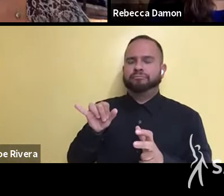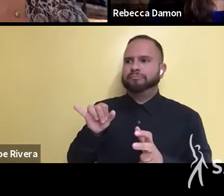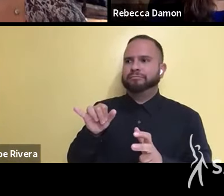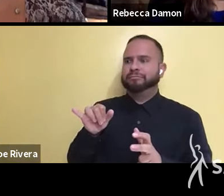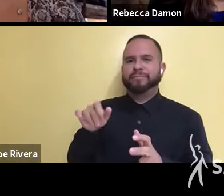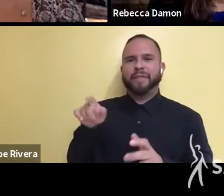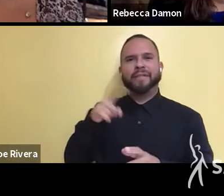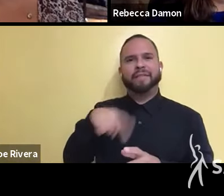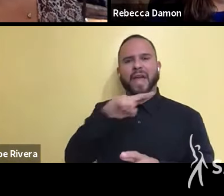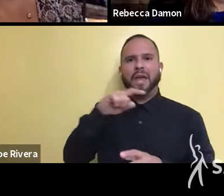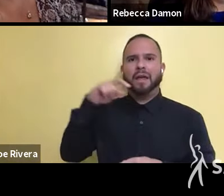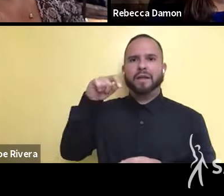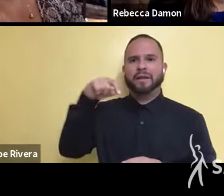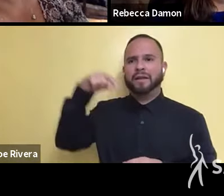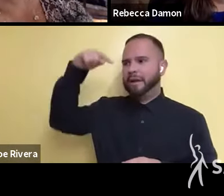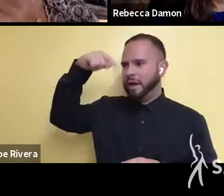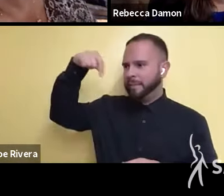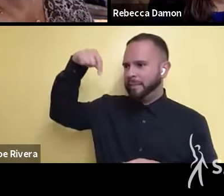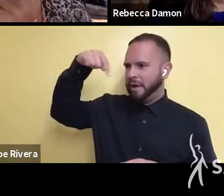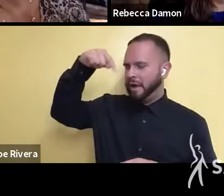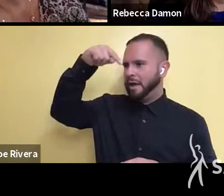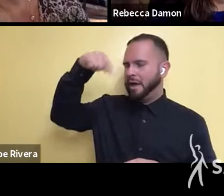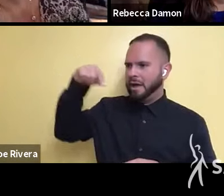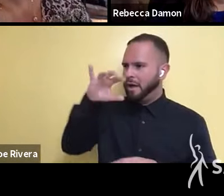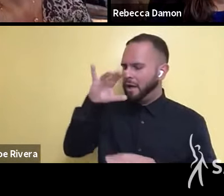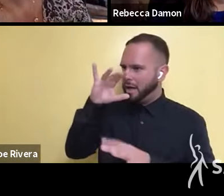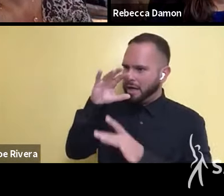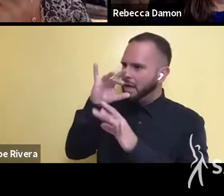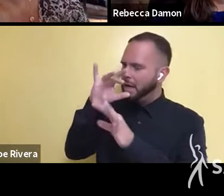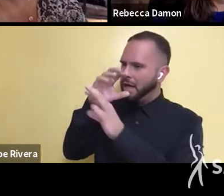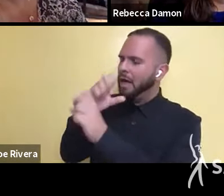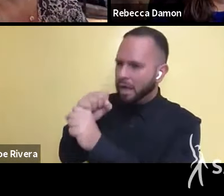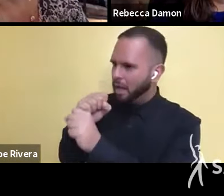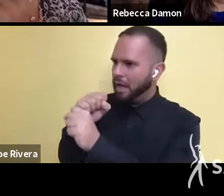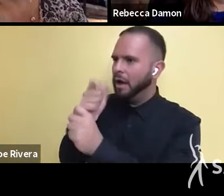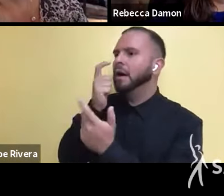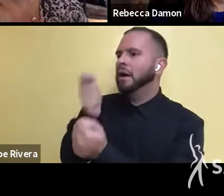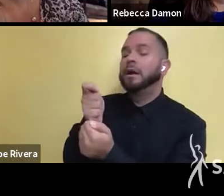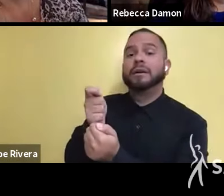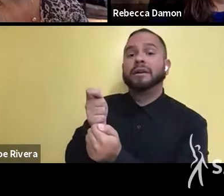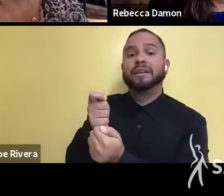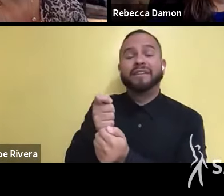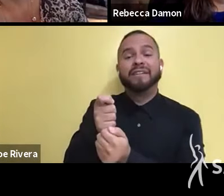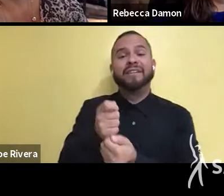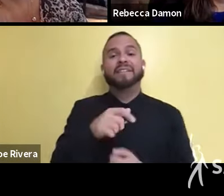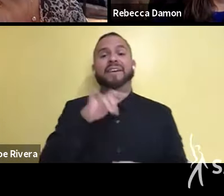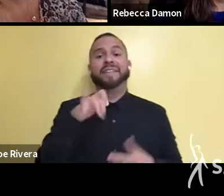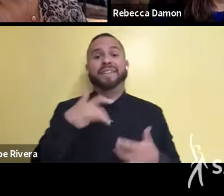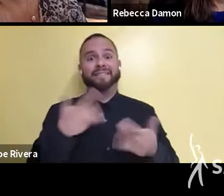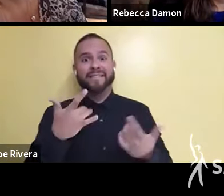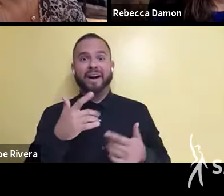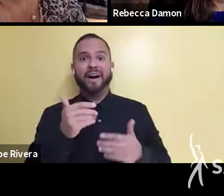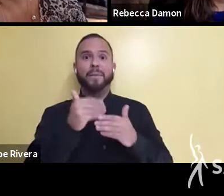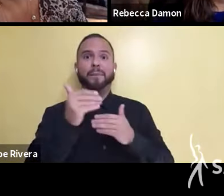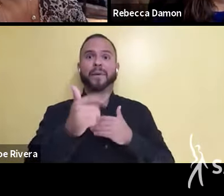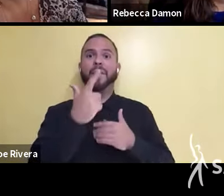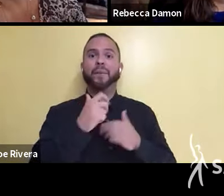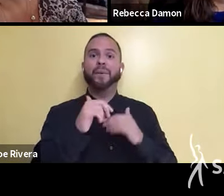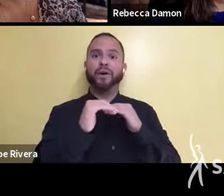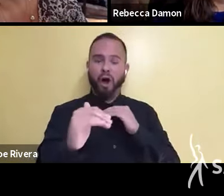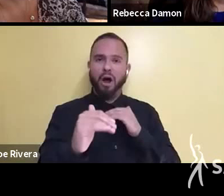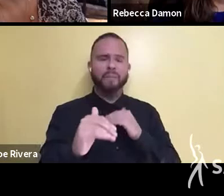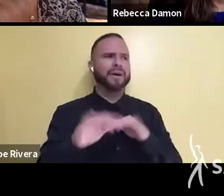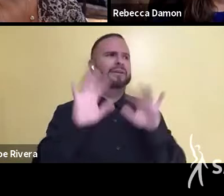hypnotized by all the stories and so interested. And then the Beyond the Red Carpet is so fantastic because we have different